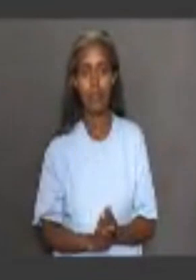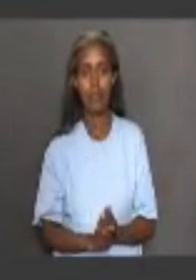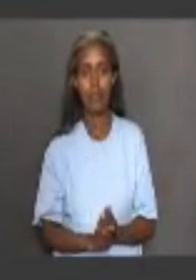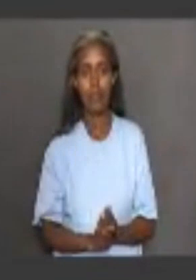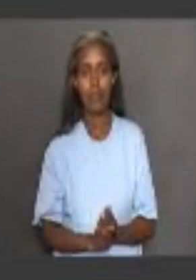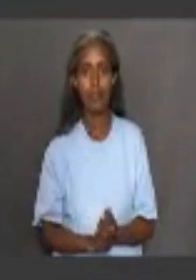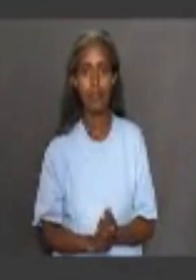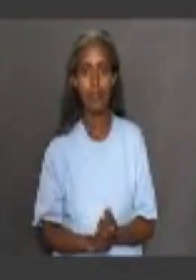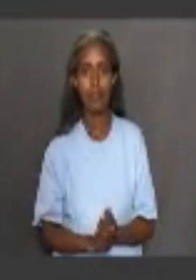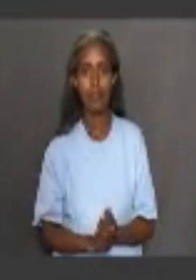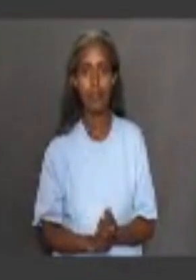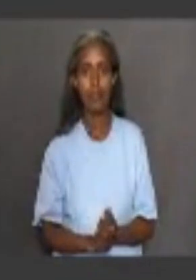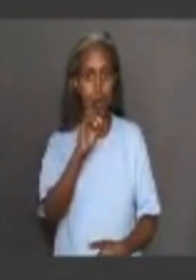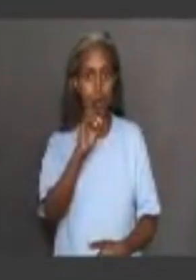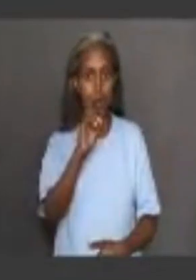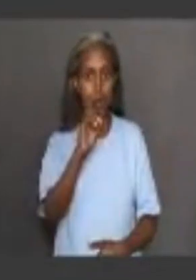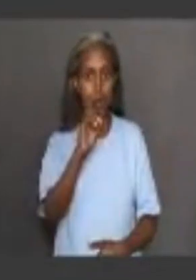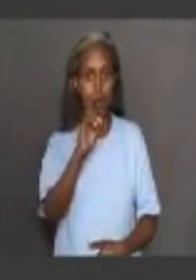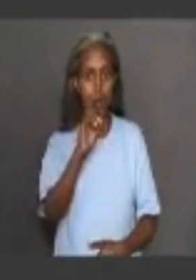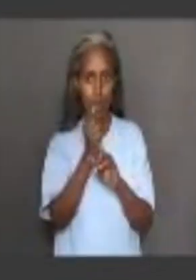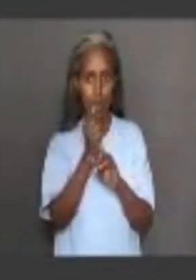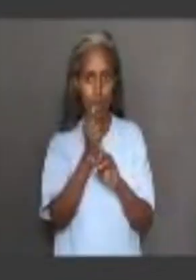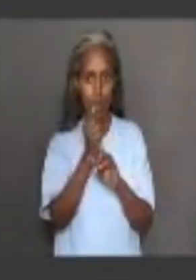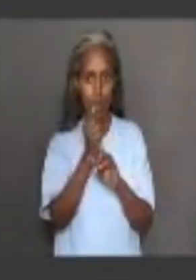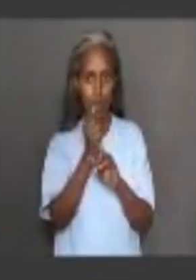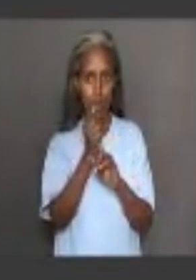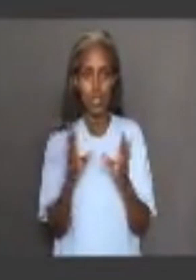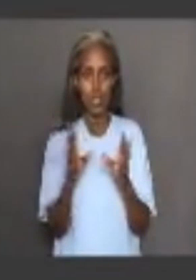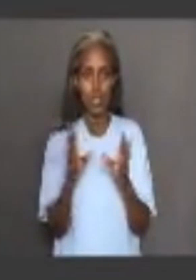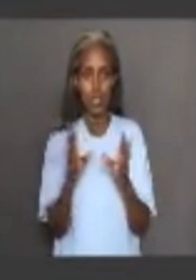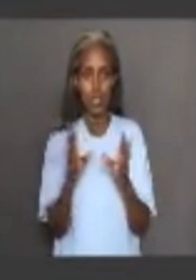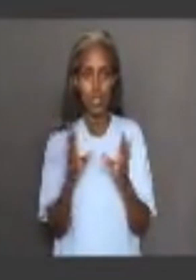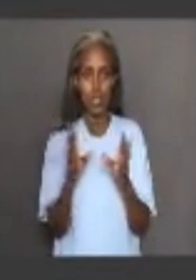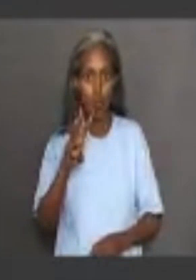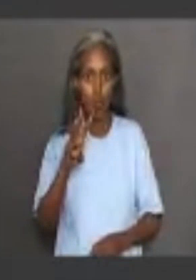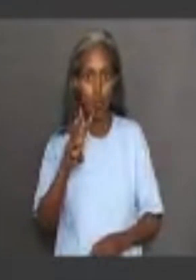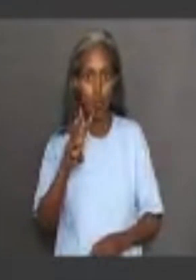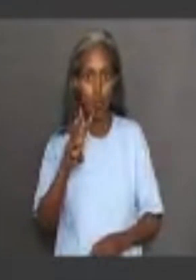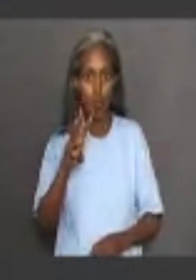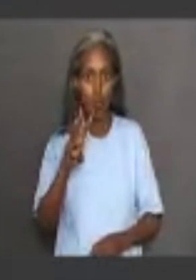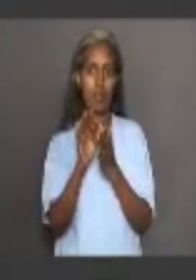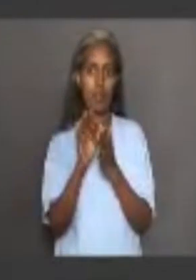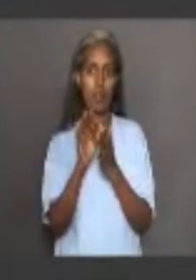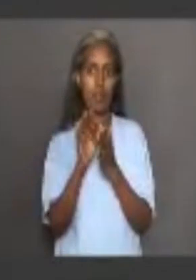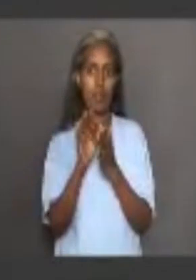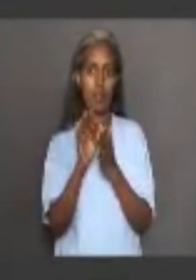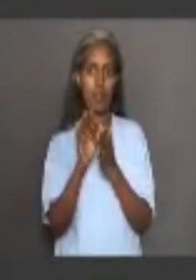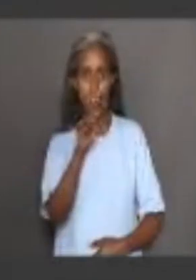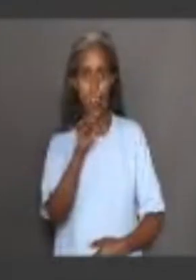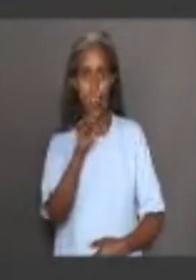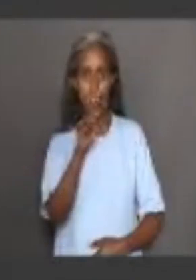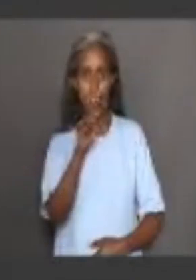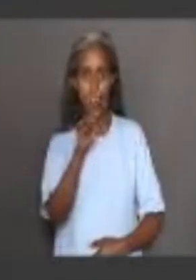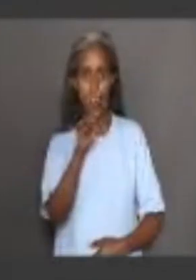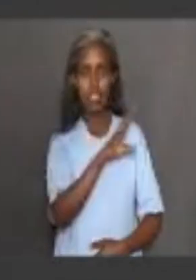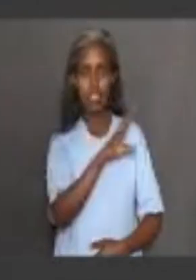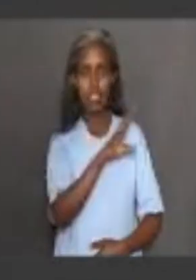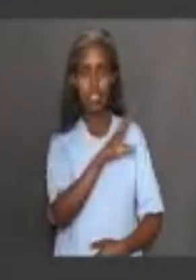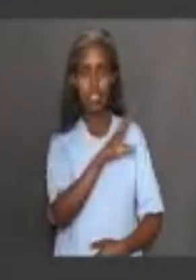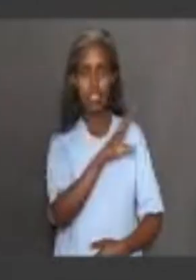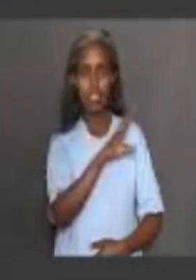0 belongs to the set of whole numbers, integers, and